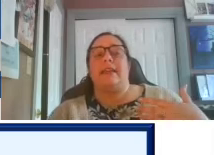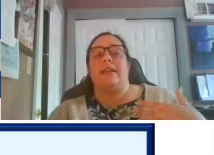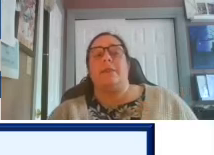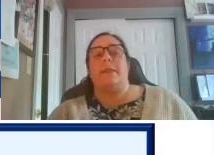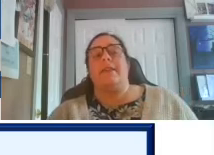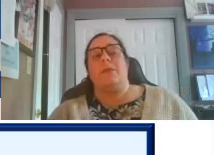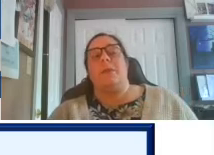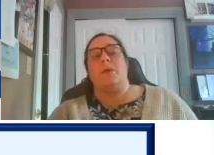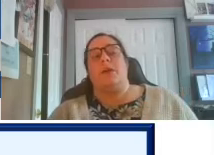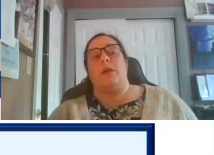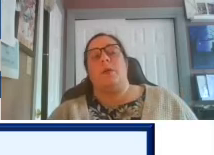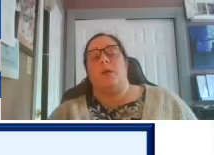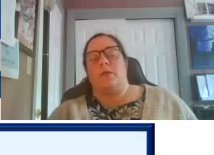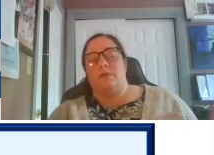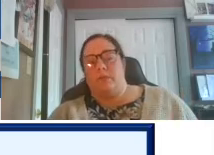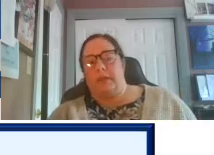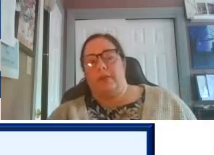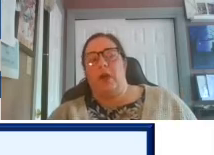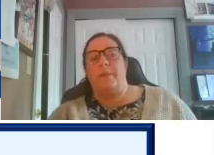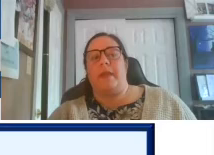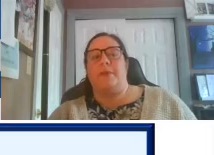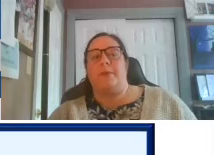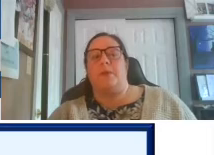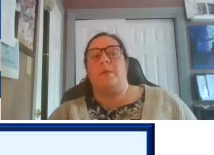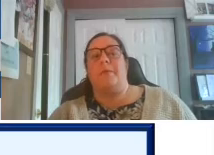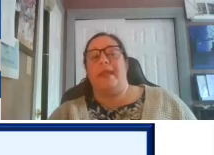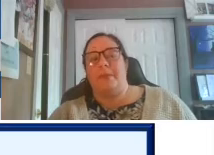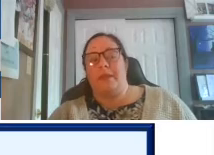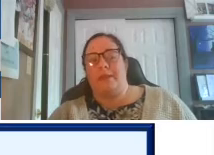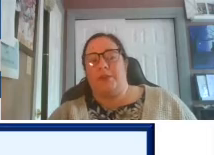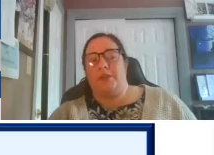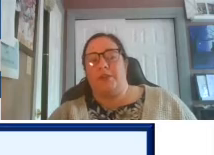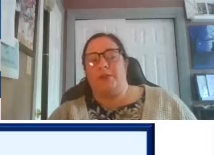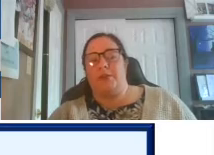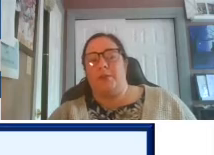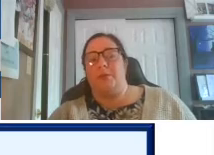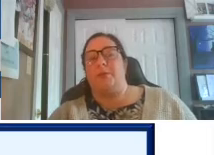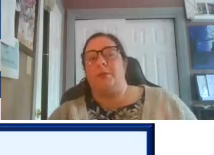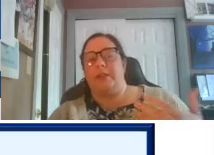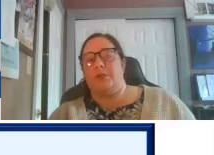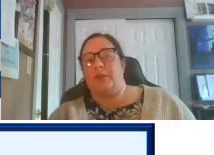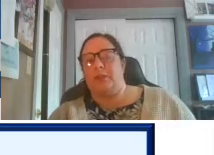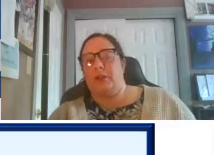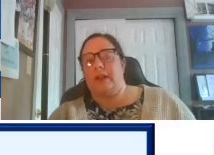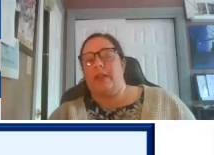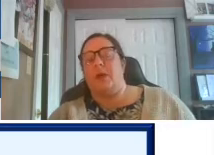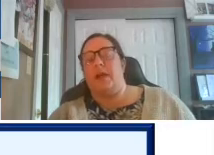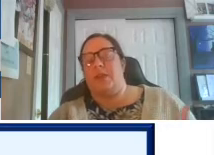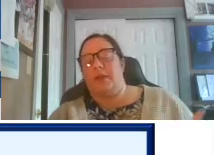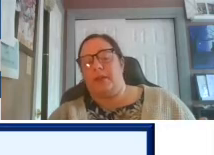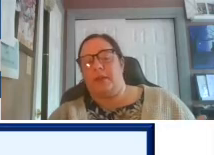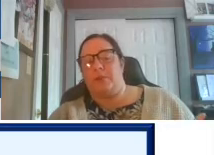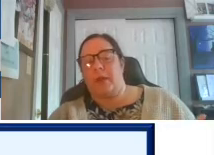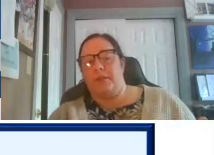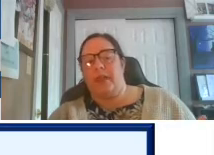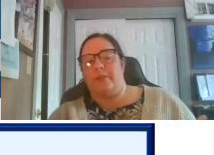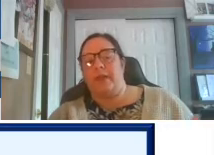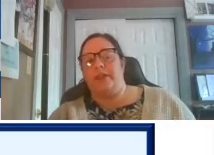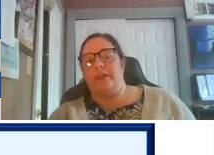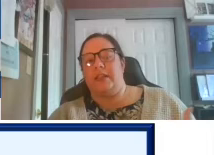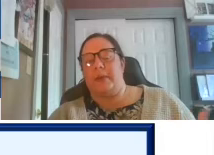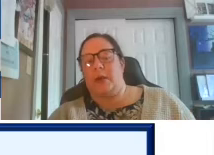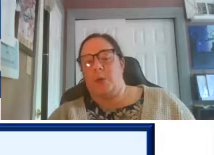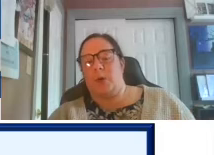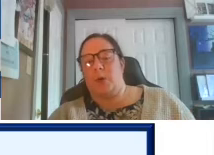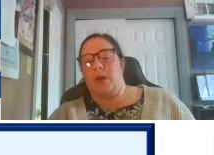The identity of the mandated reporter or even non-mandated reporter may be divulged to the district attorney or other relevant